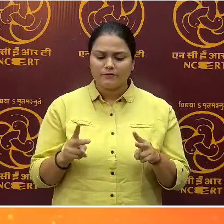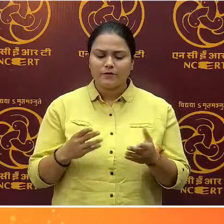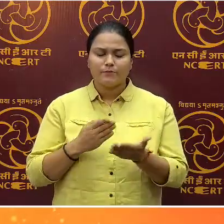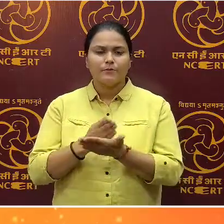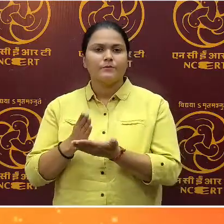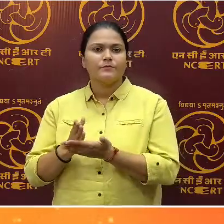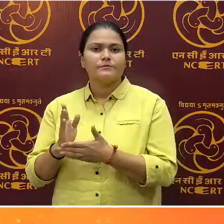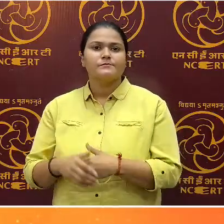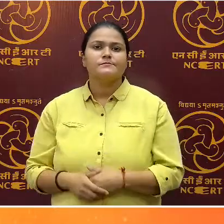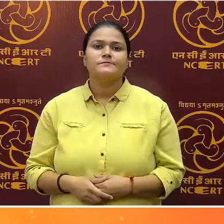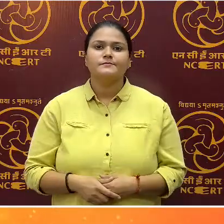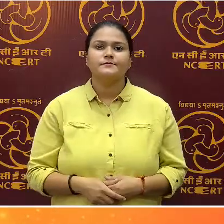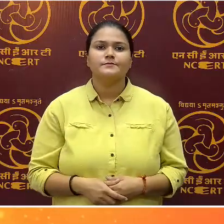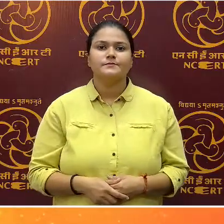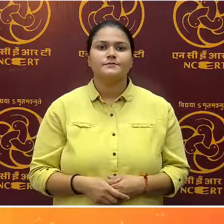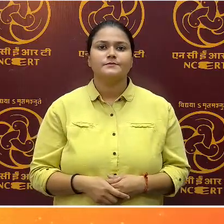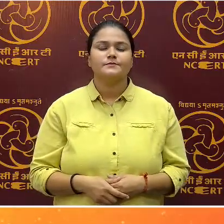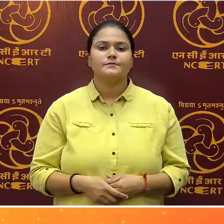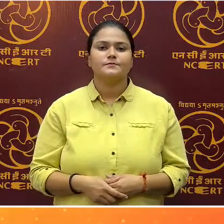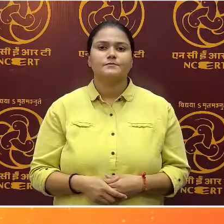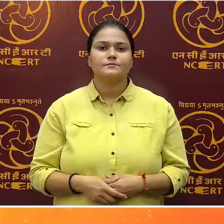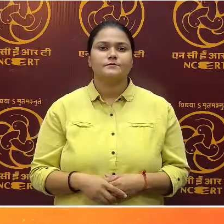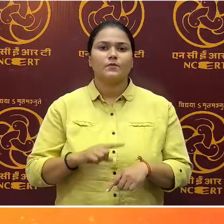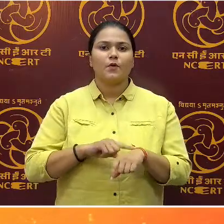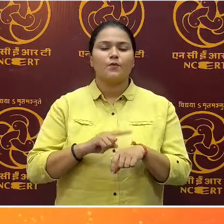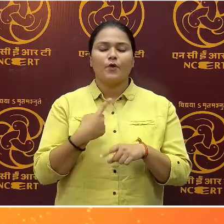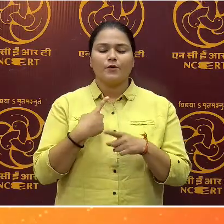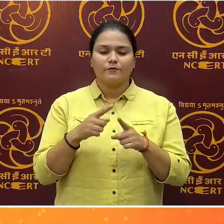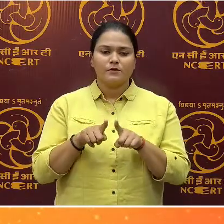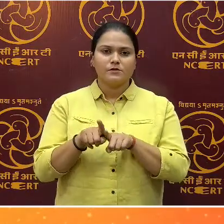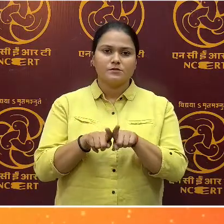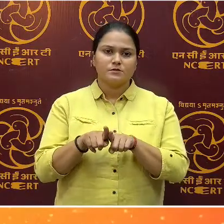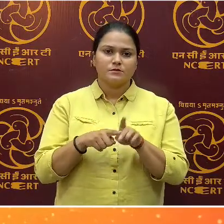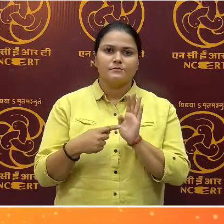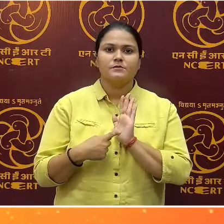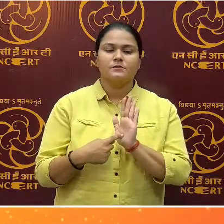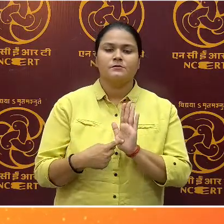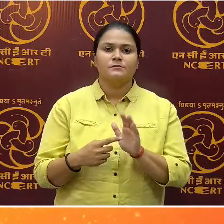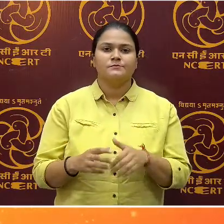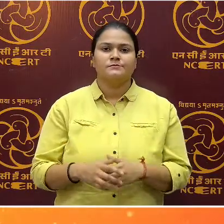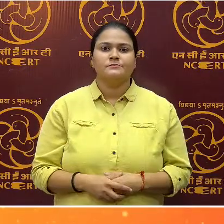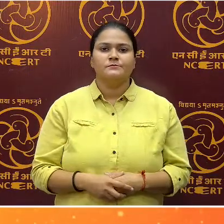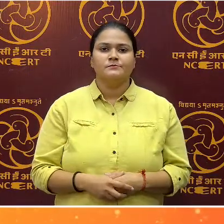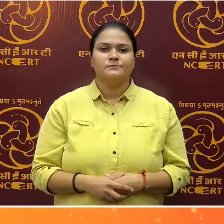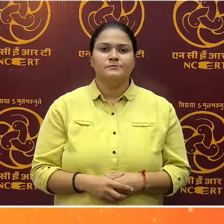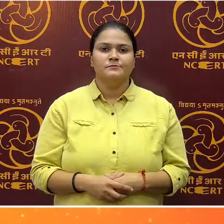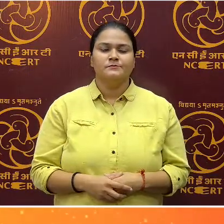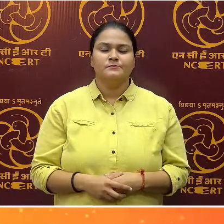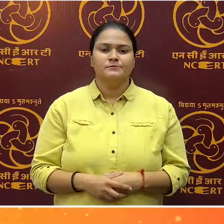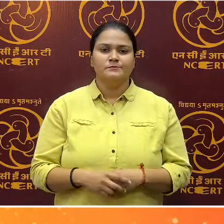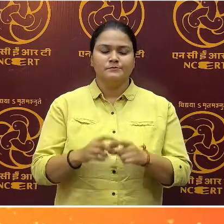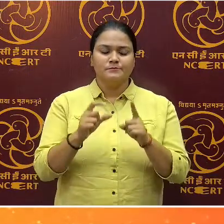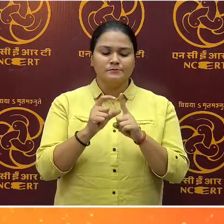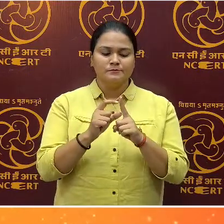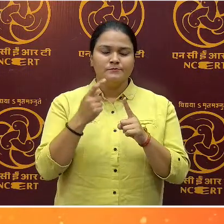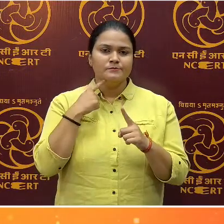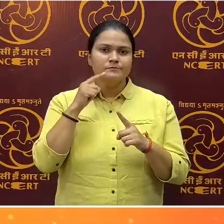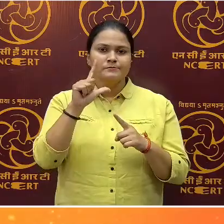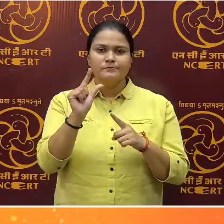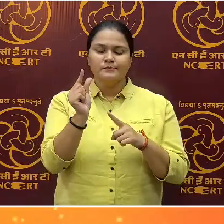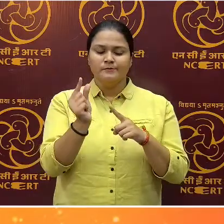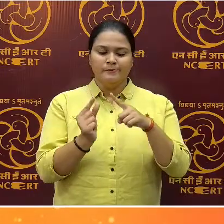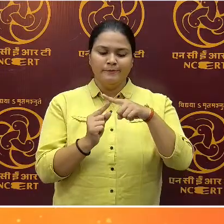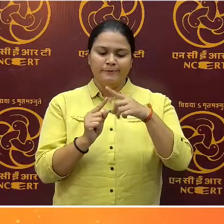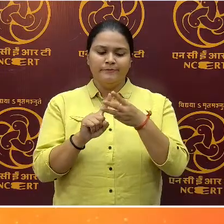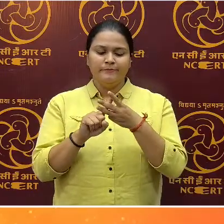So that covers here one more example to it, that is dilute versus concentrated solution. Now